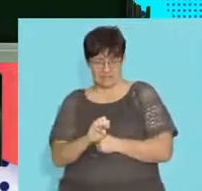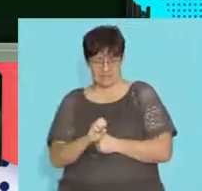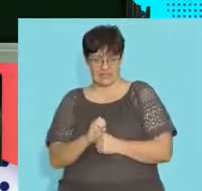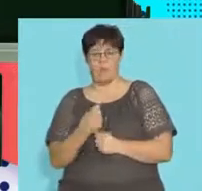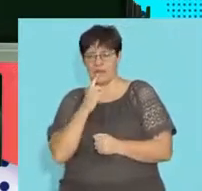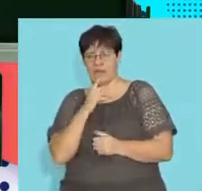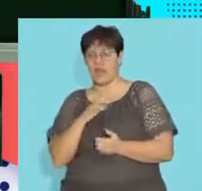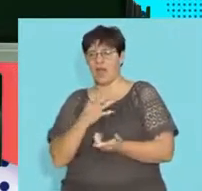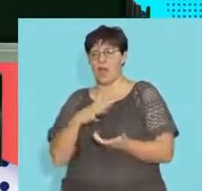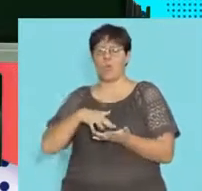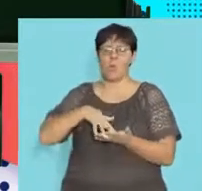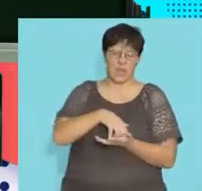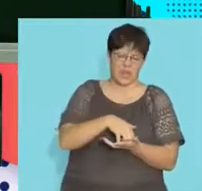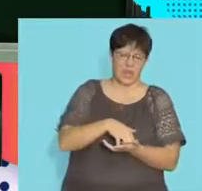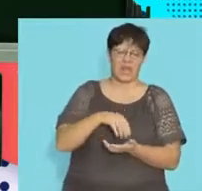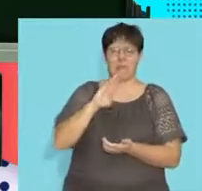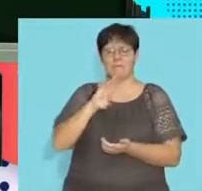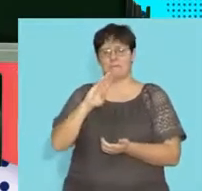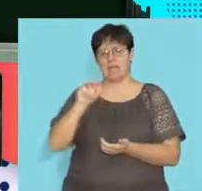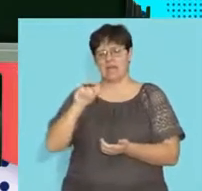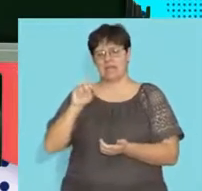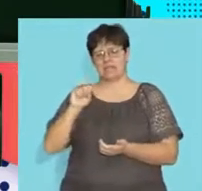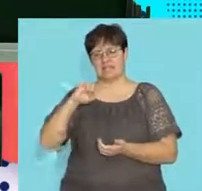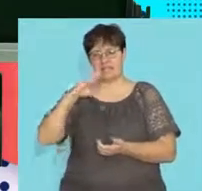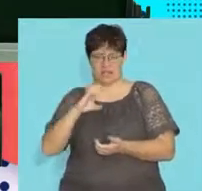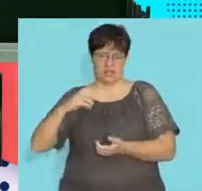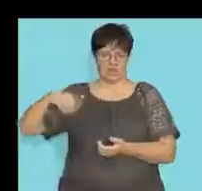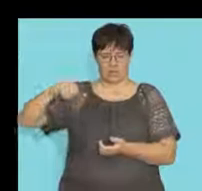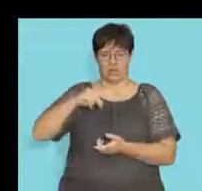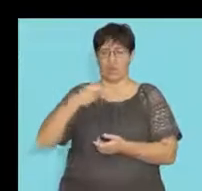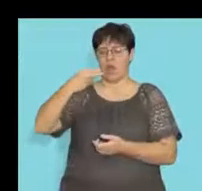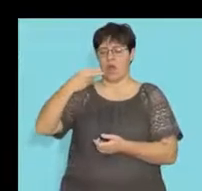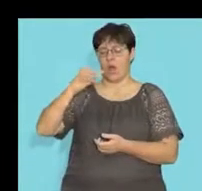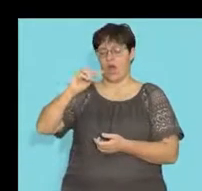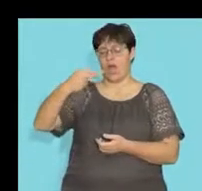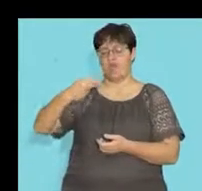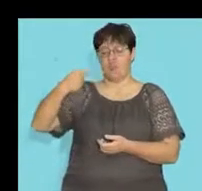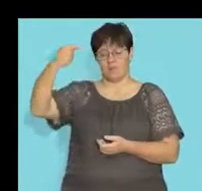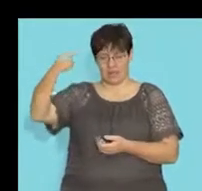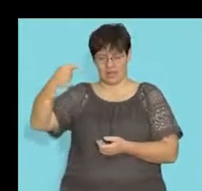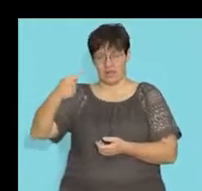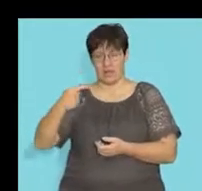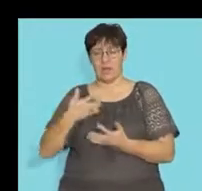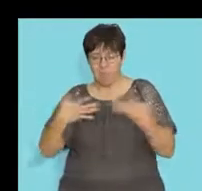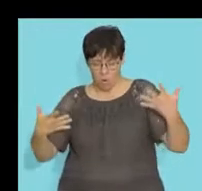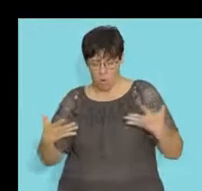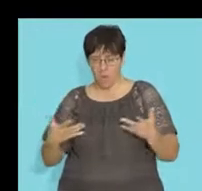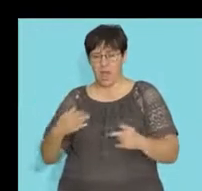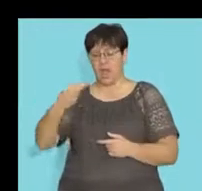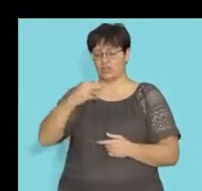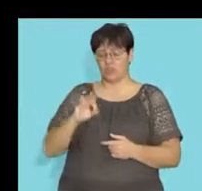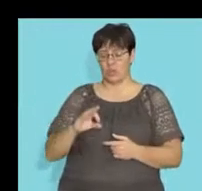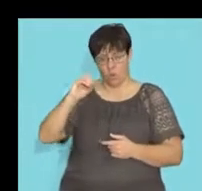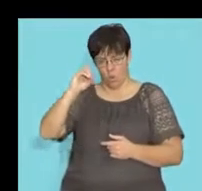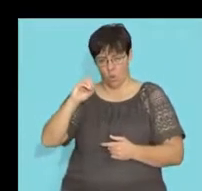weakly basic, meaning it will have more OH minus than hydronium